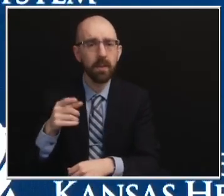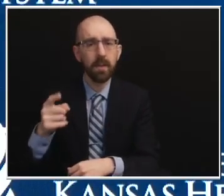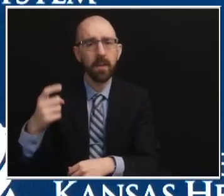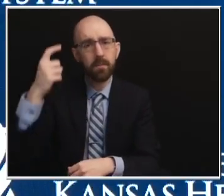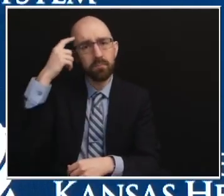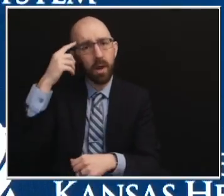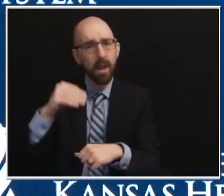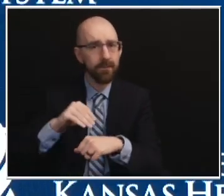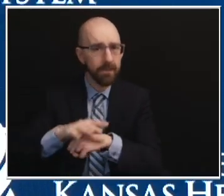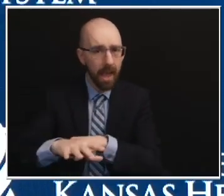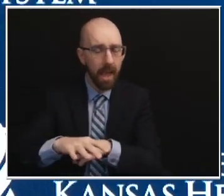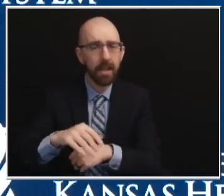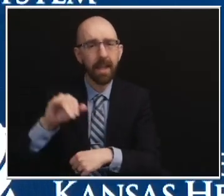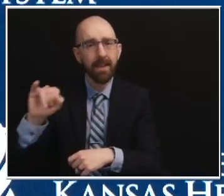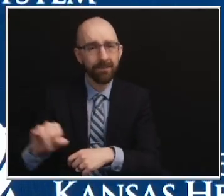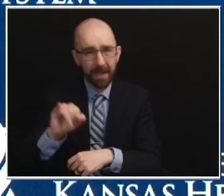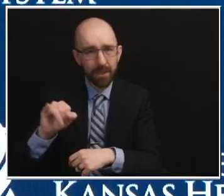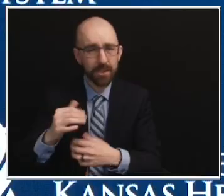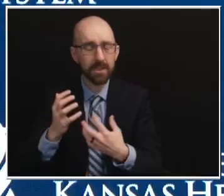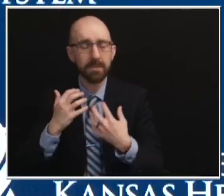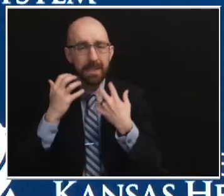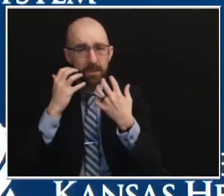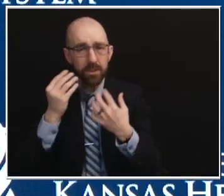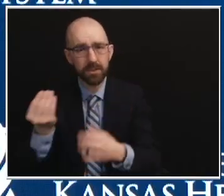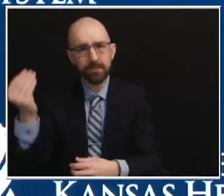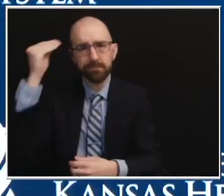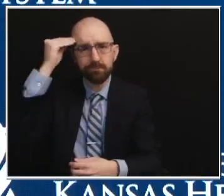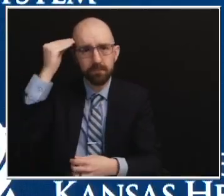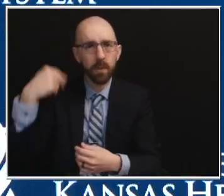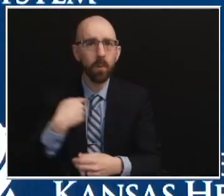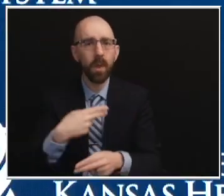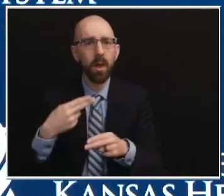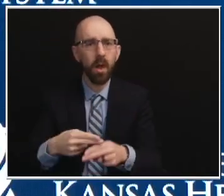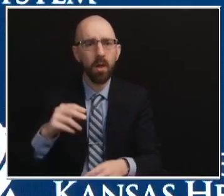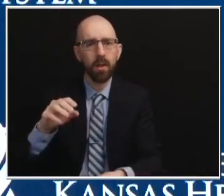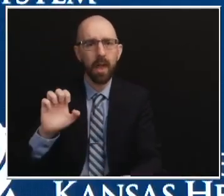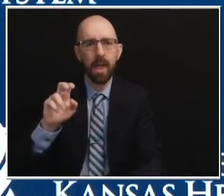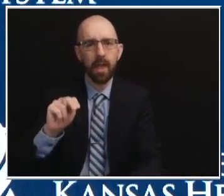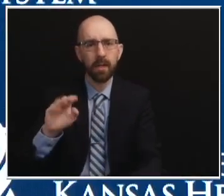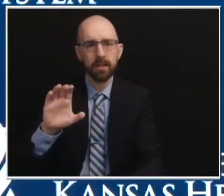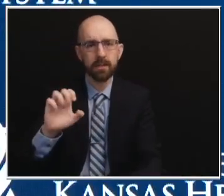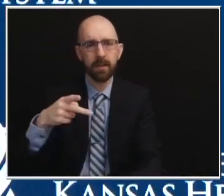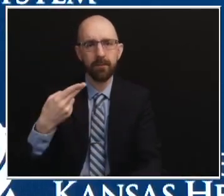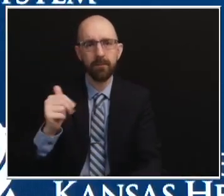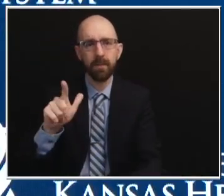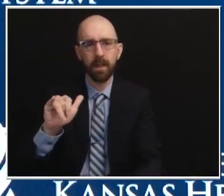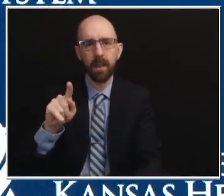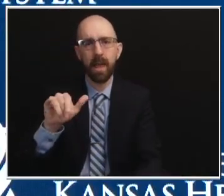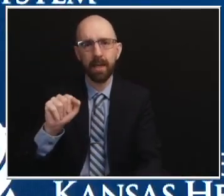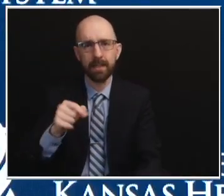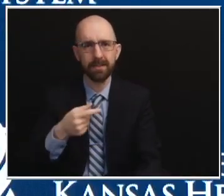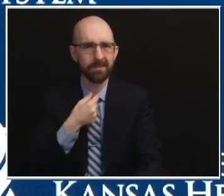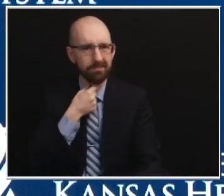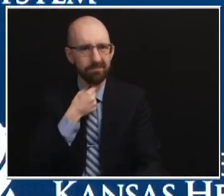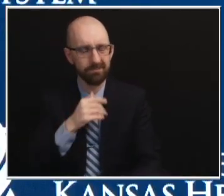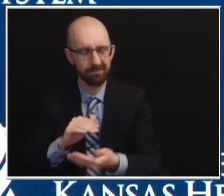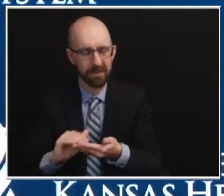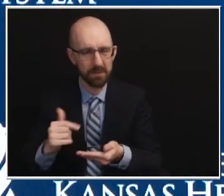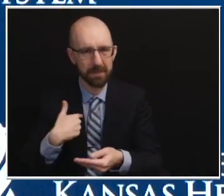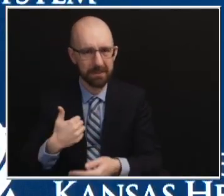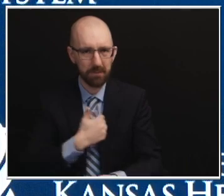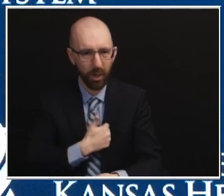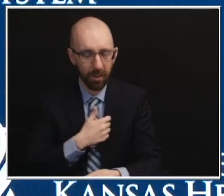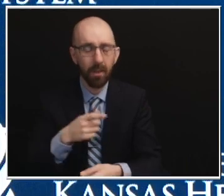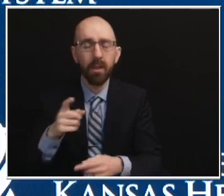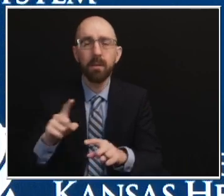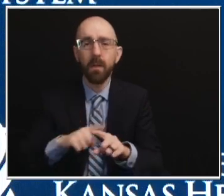brain infection by measles as well. So what we call encephalitis. Sorry. But I would point out that, again,